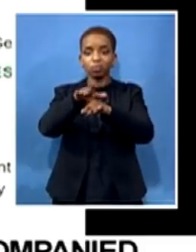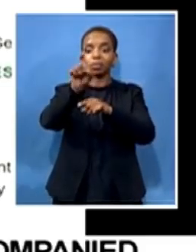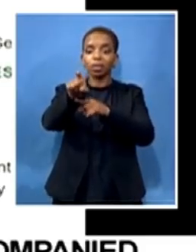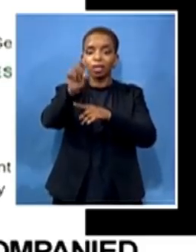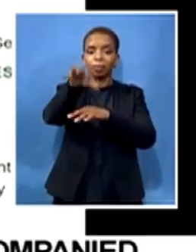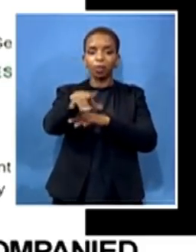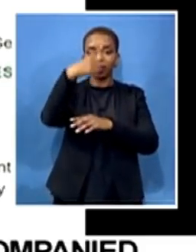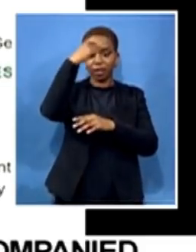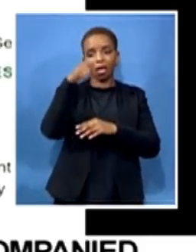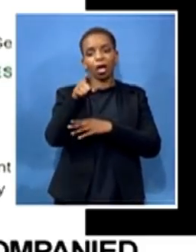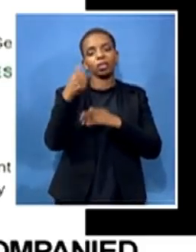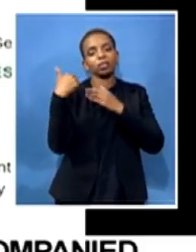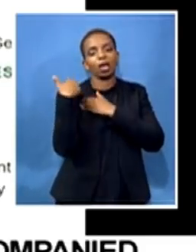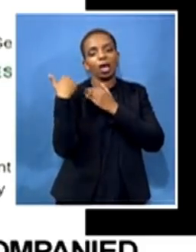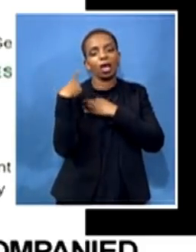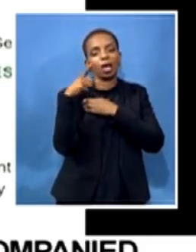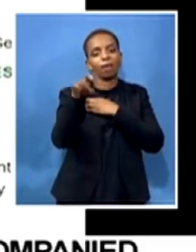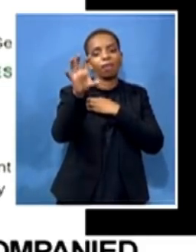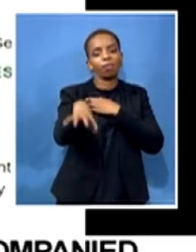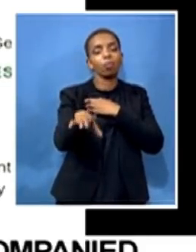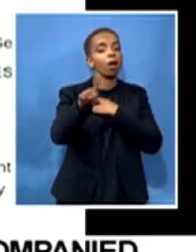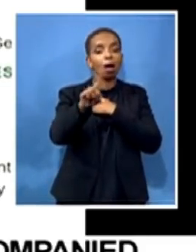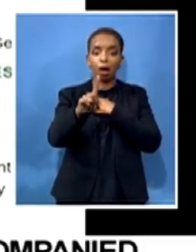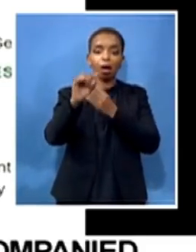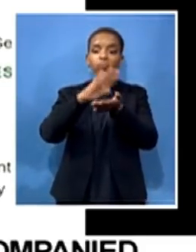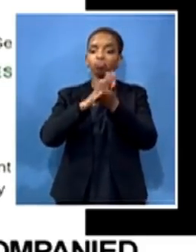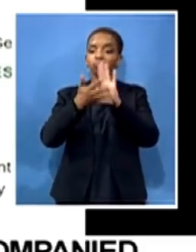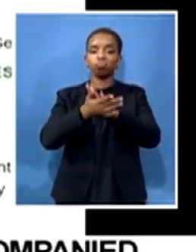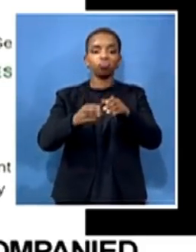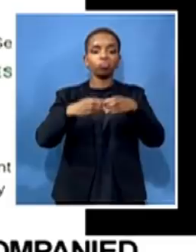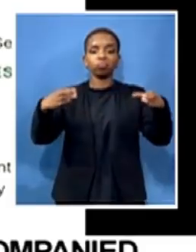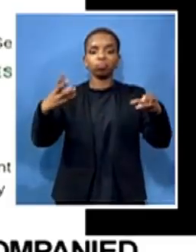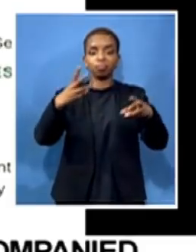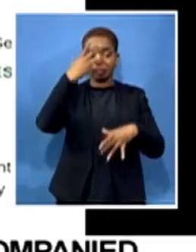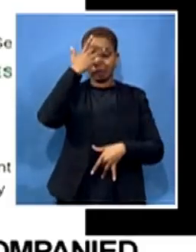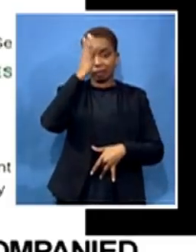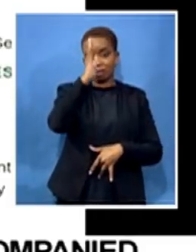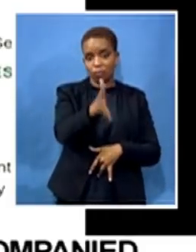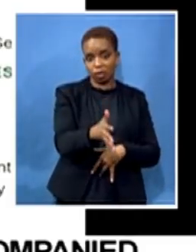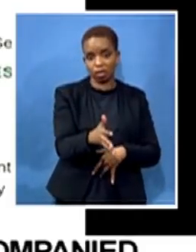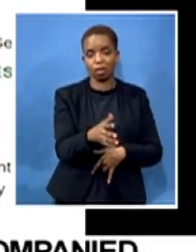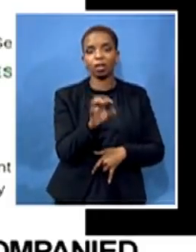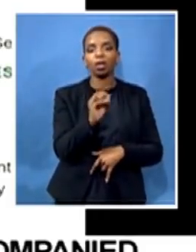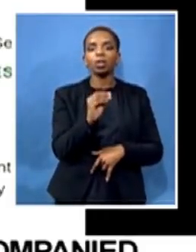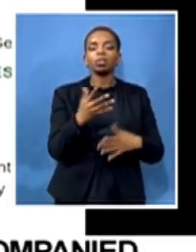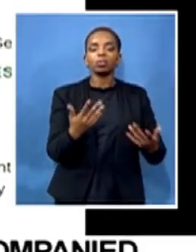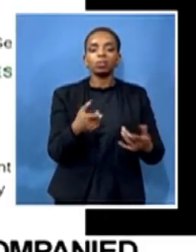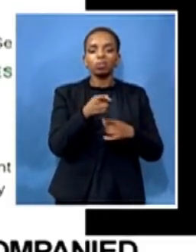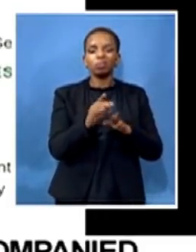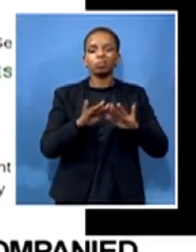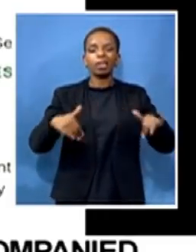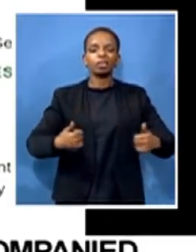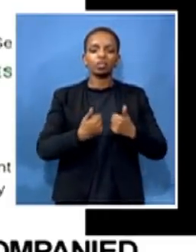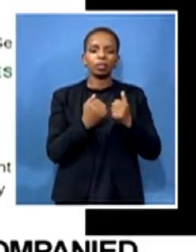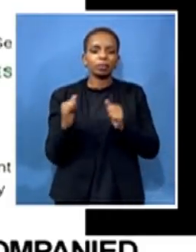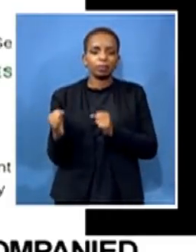very infected. So that's a big challenge that still remains. And of course, it's not